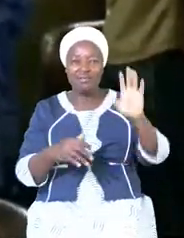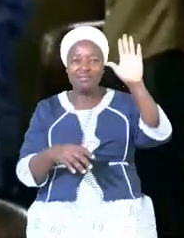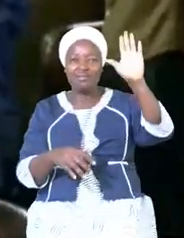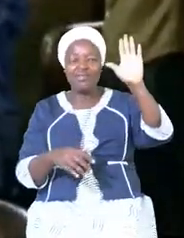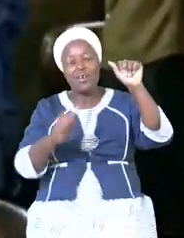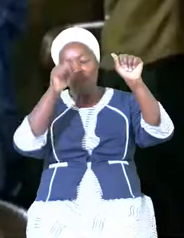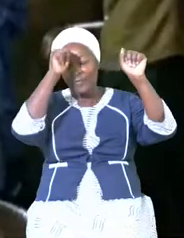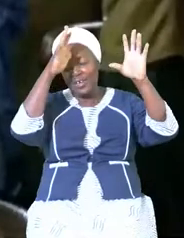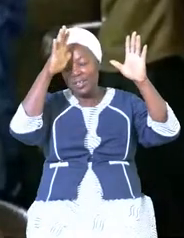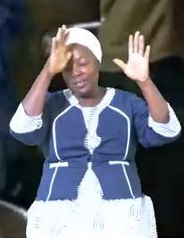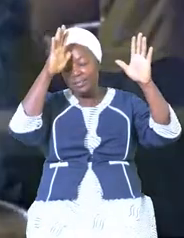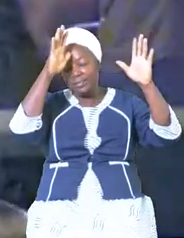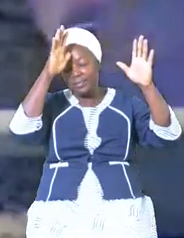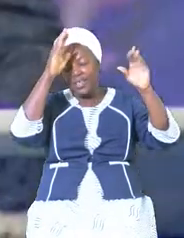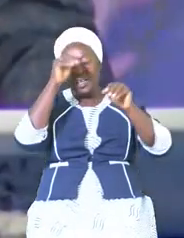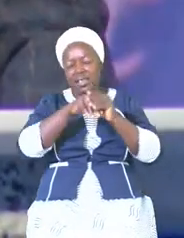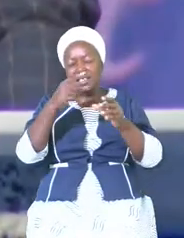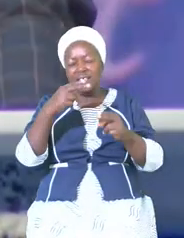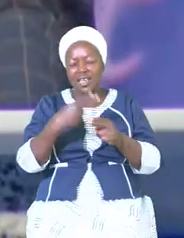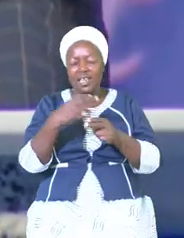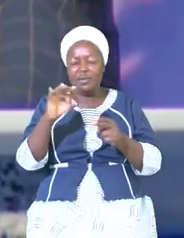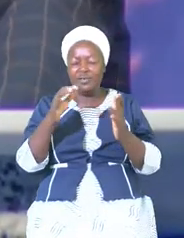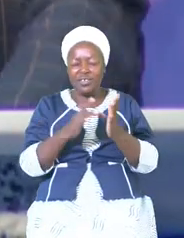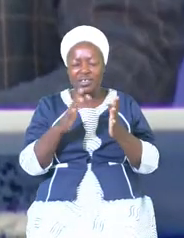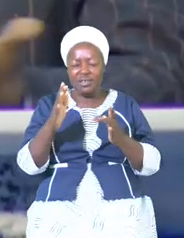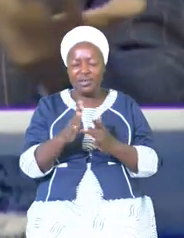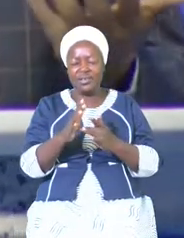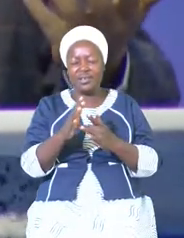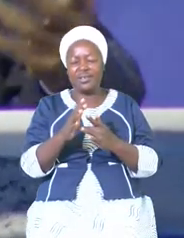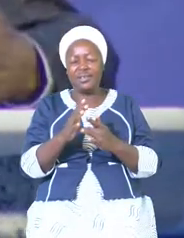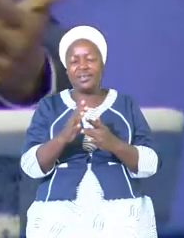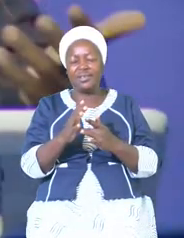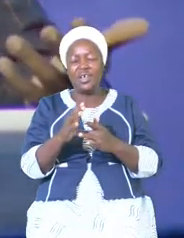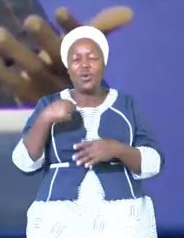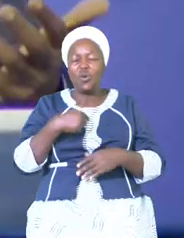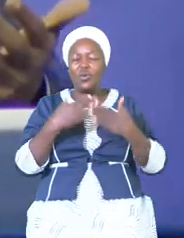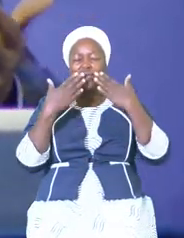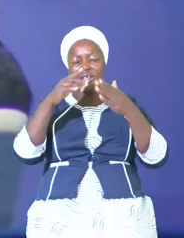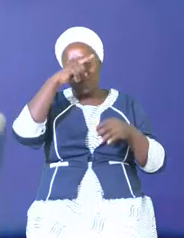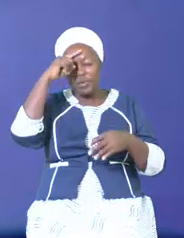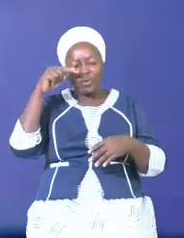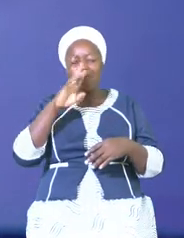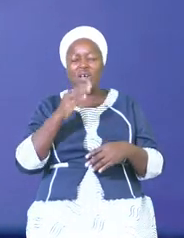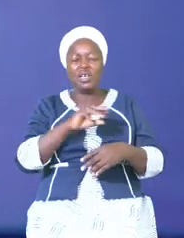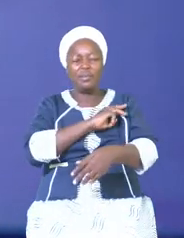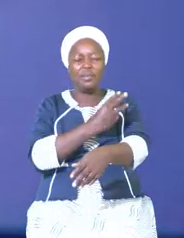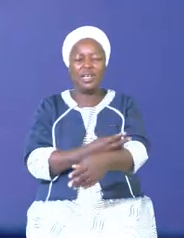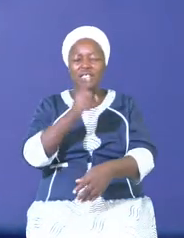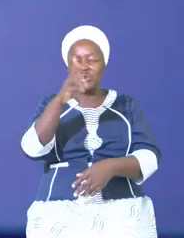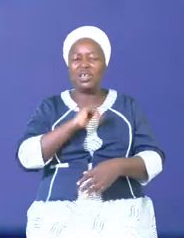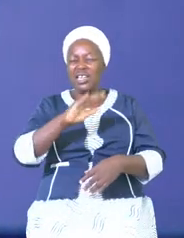Father, in the name of Jesus, we thank you because you are a mighty God, a never-failing